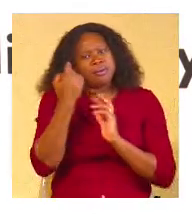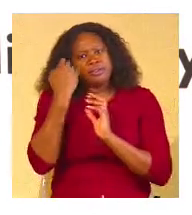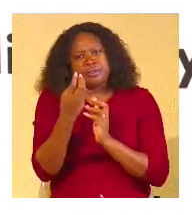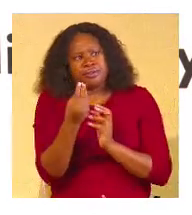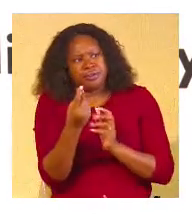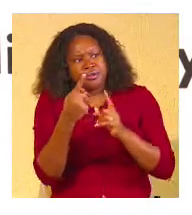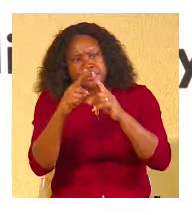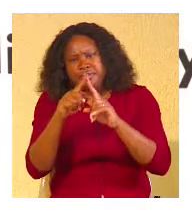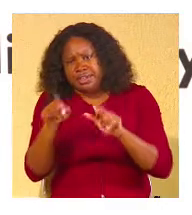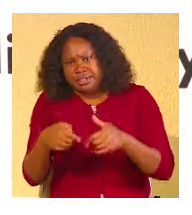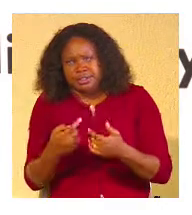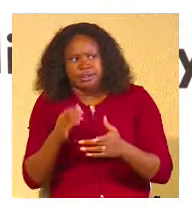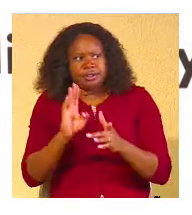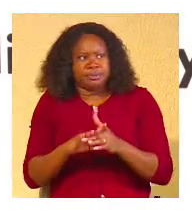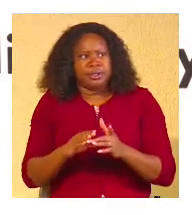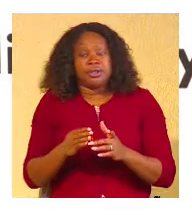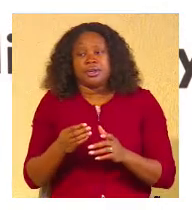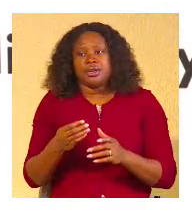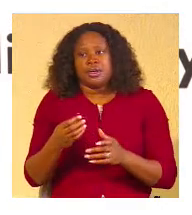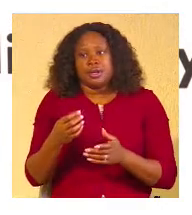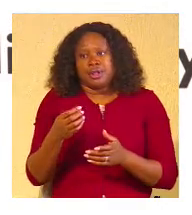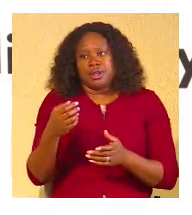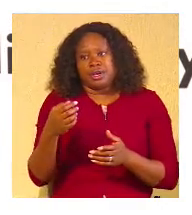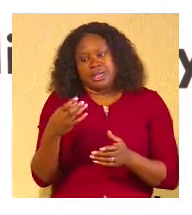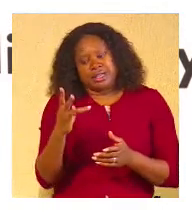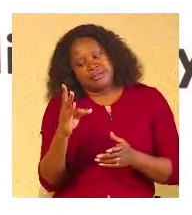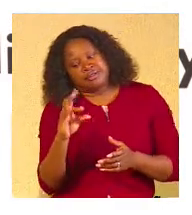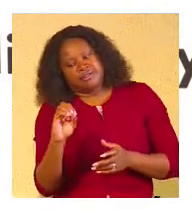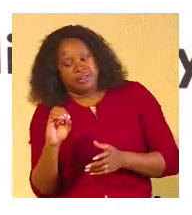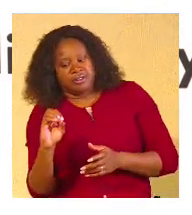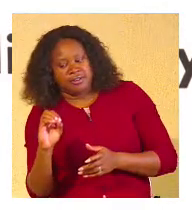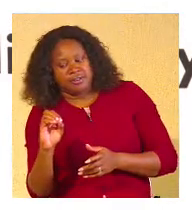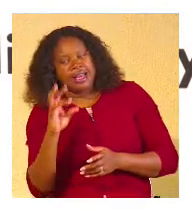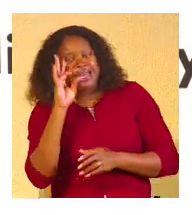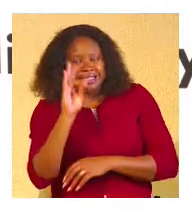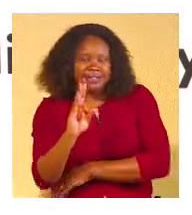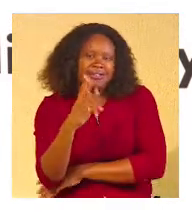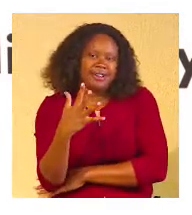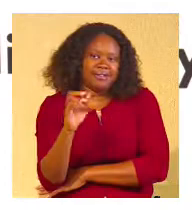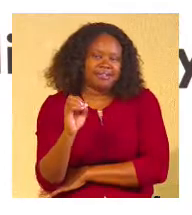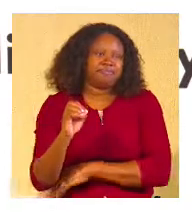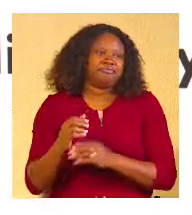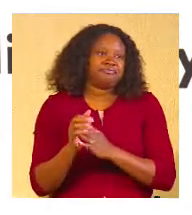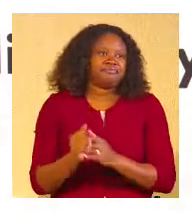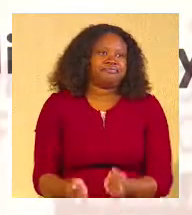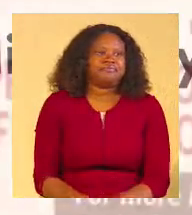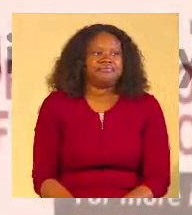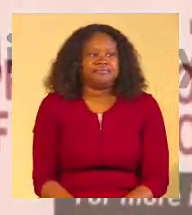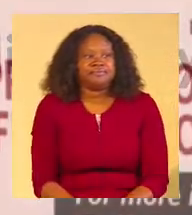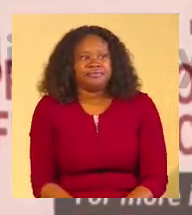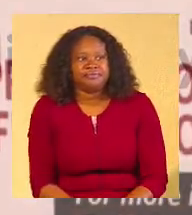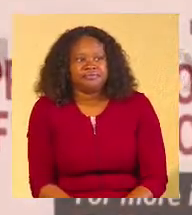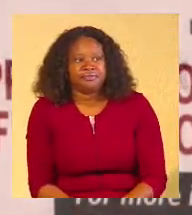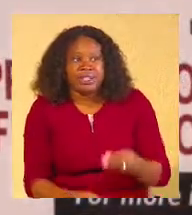issues that is pertaining to the stimulus package that was introduced a few weeks back. And I think if I